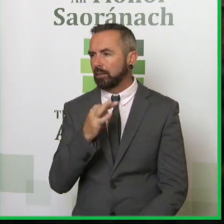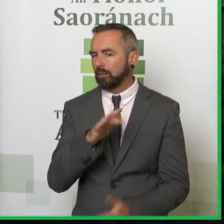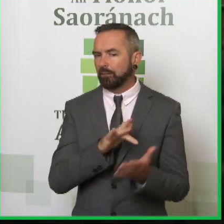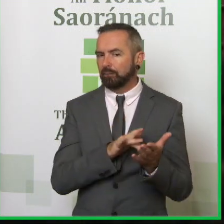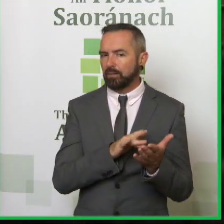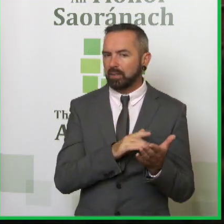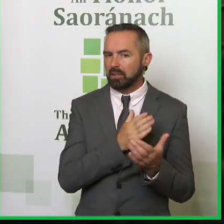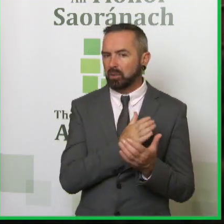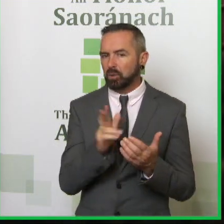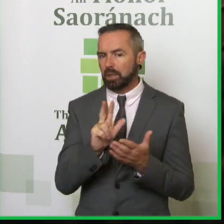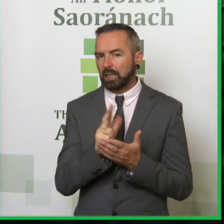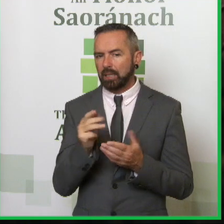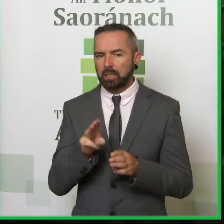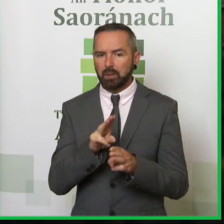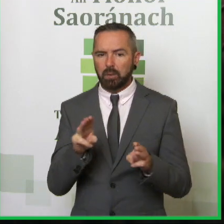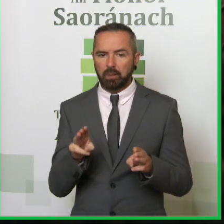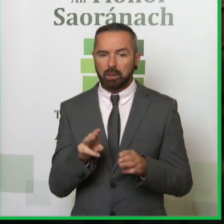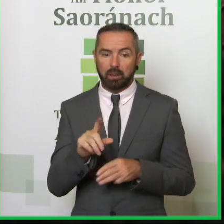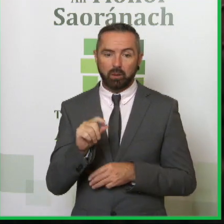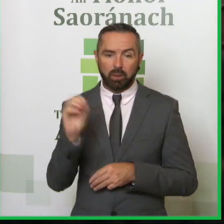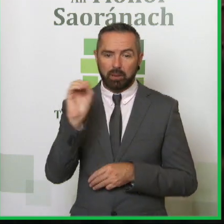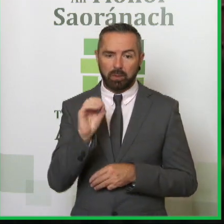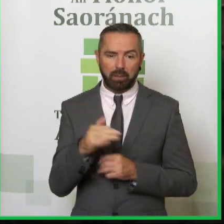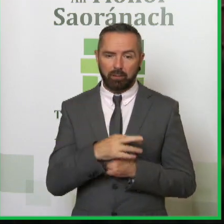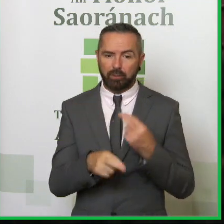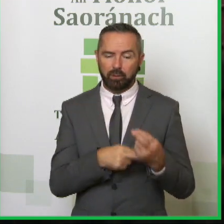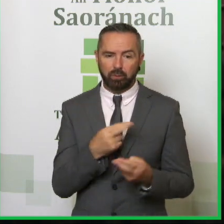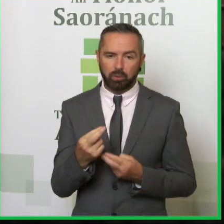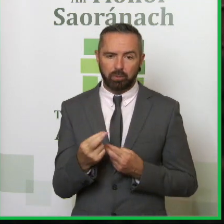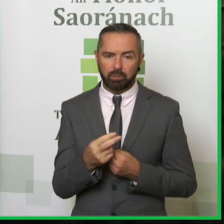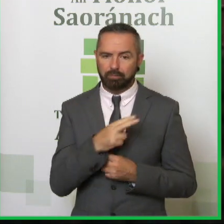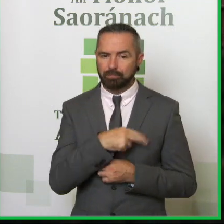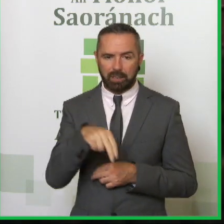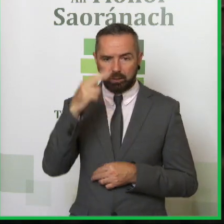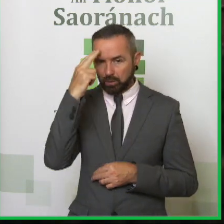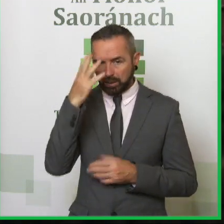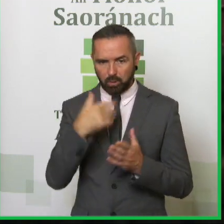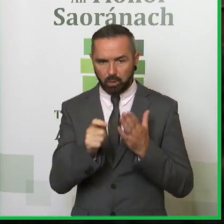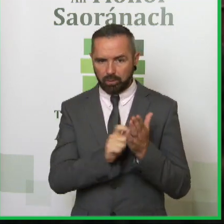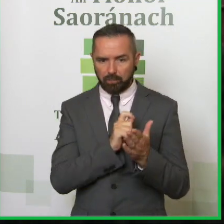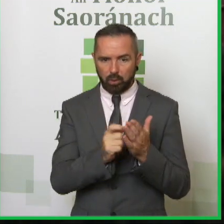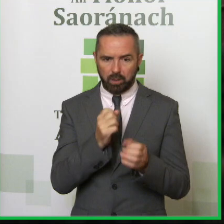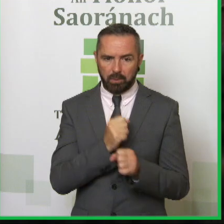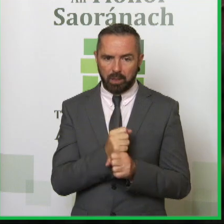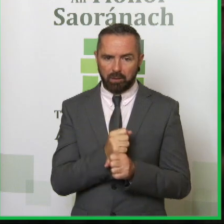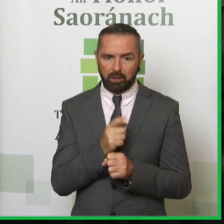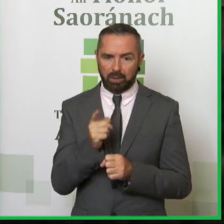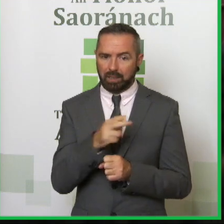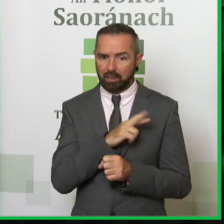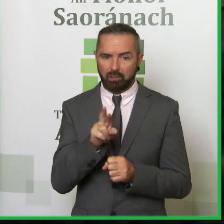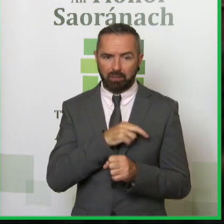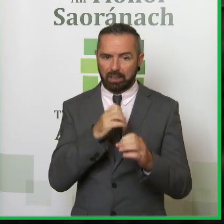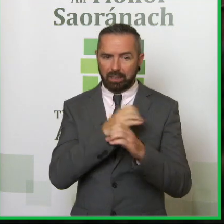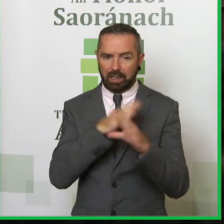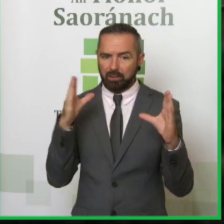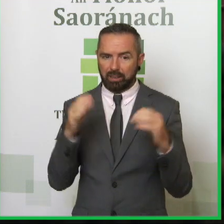up their hands, as I said yesterday, that's 20% of the room didn't understand what they were voting on. So that's not clarity. Okay, I'm on 6.2.